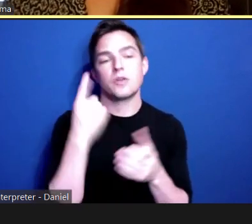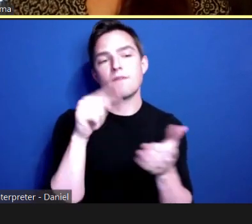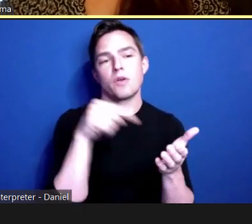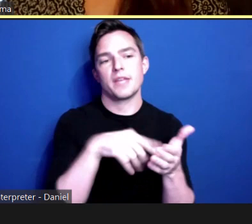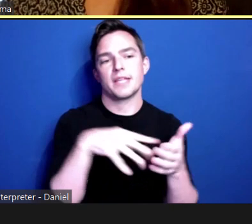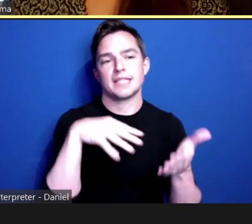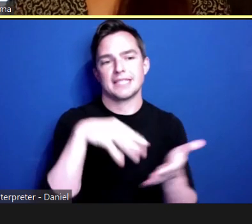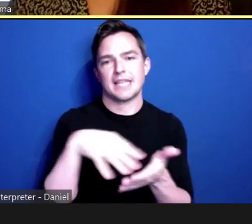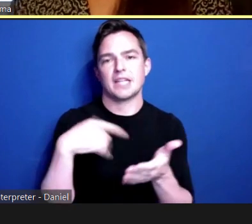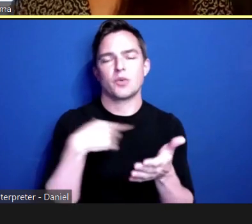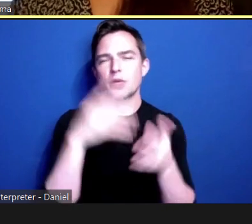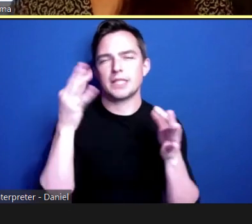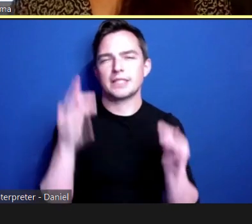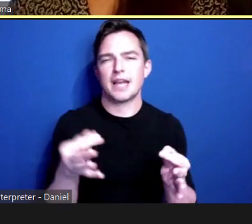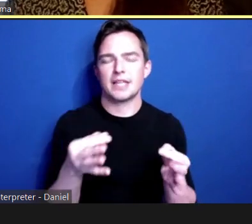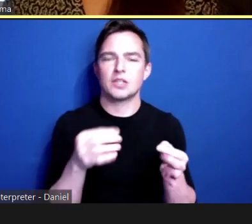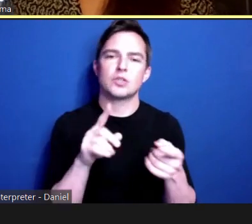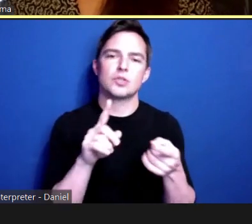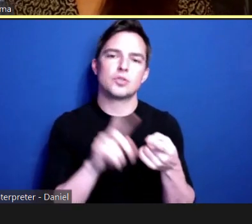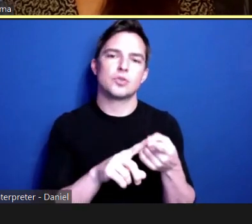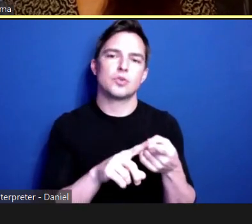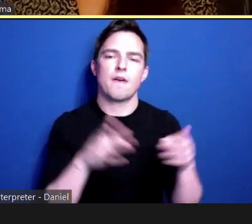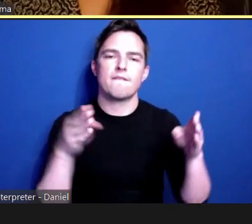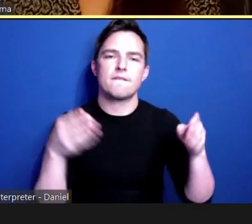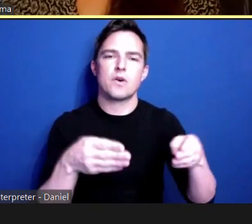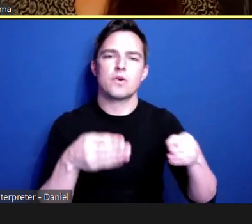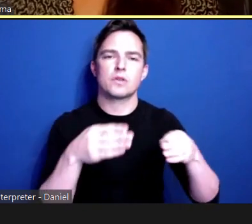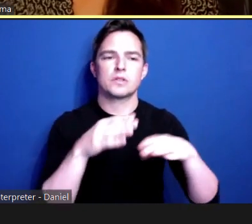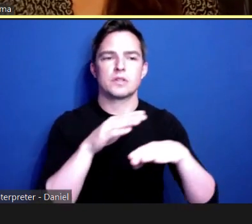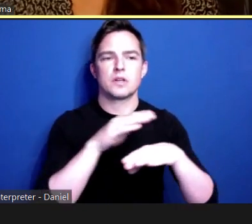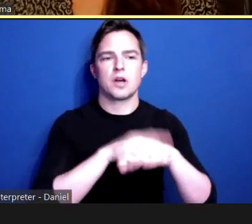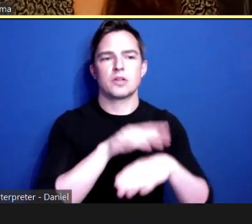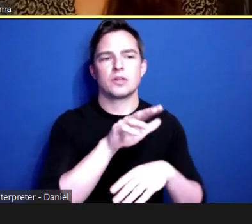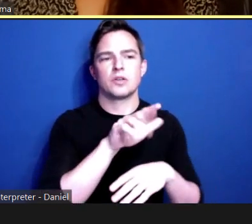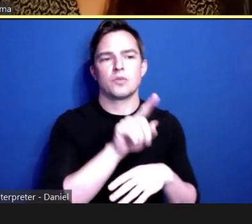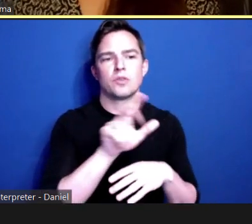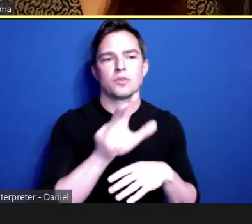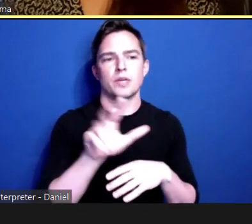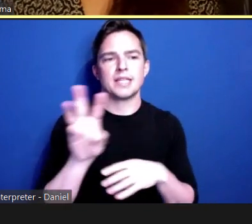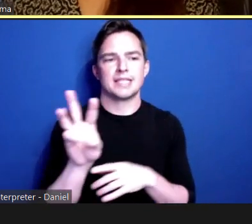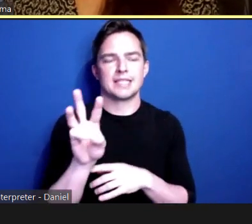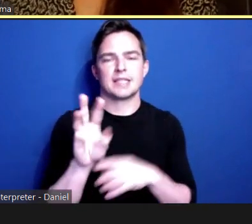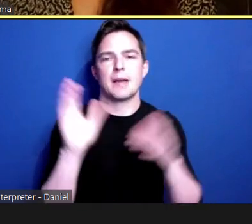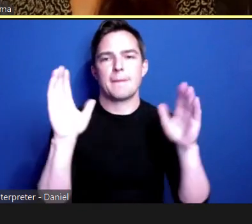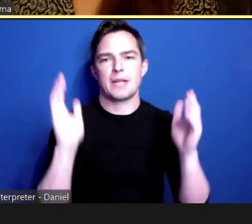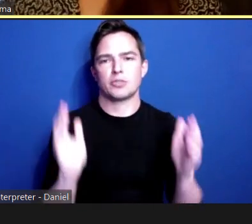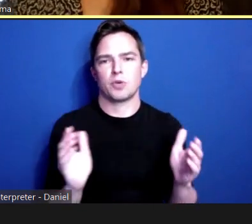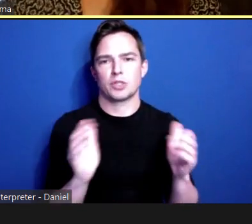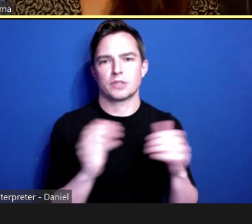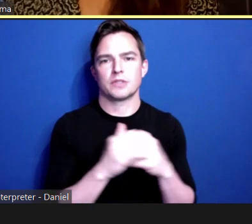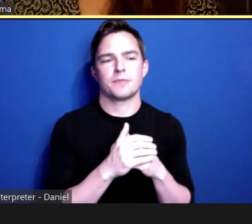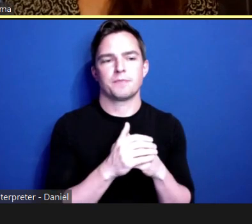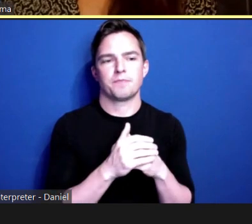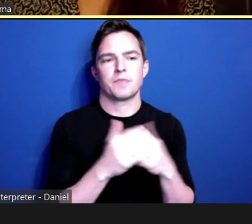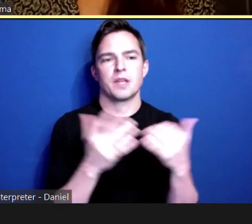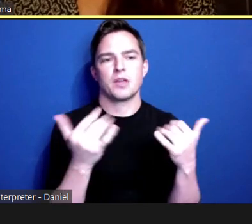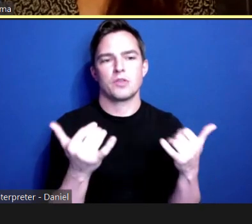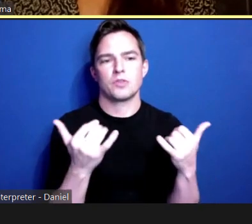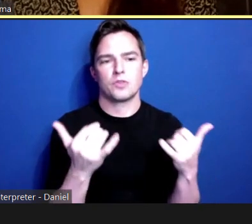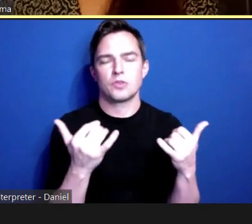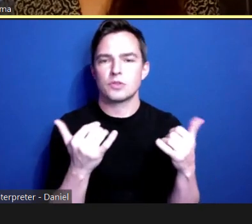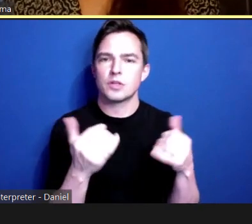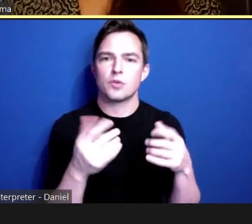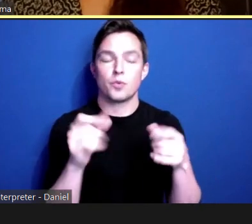we decided to focus on the 3 and 6 benchmarks. Under the current CDC cooperative